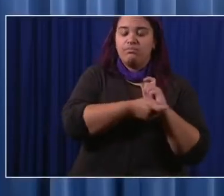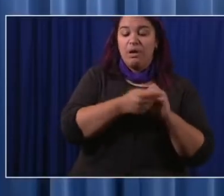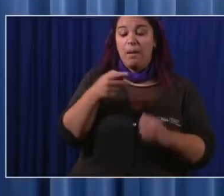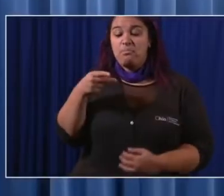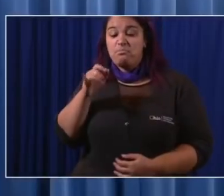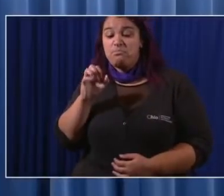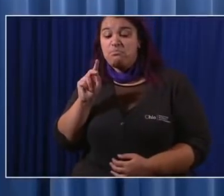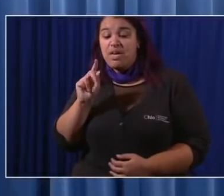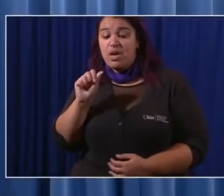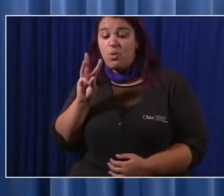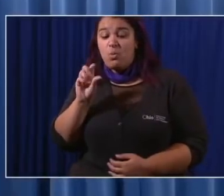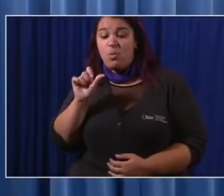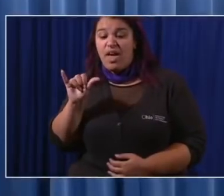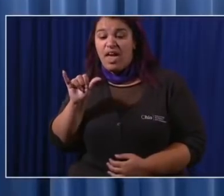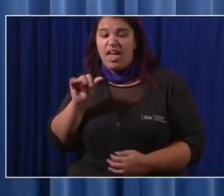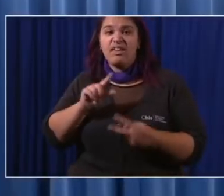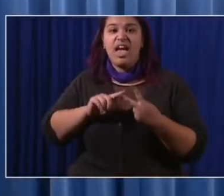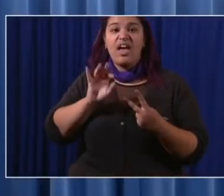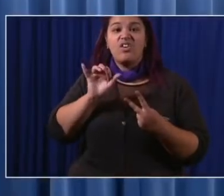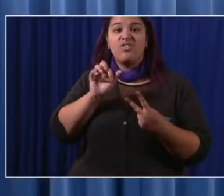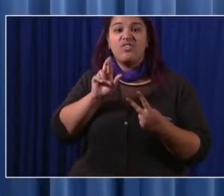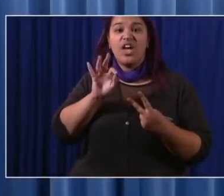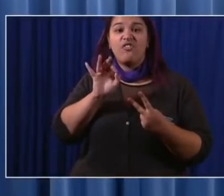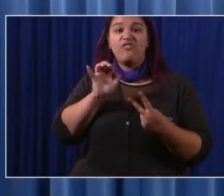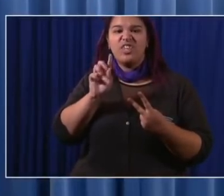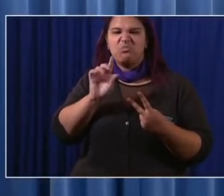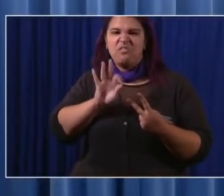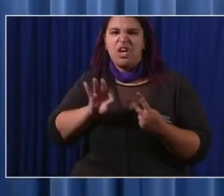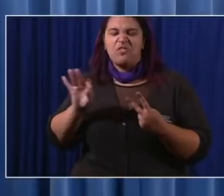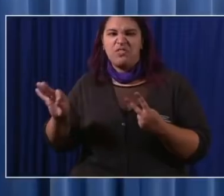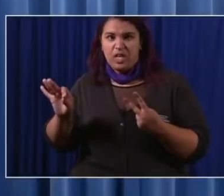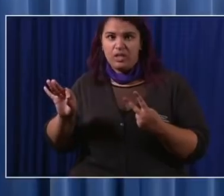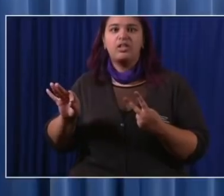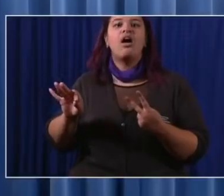is spreading from Franklin County outward?